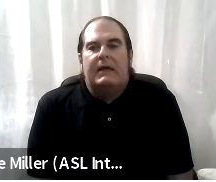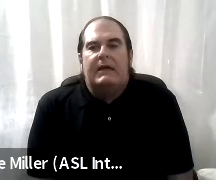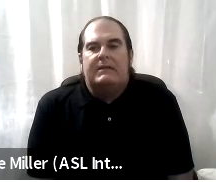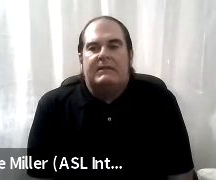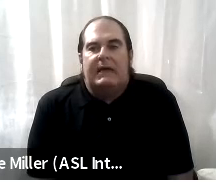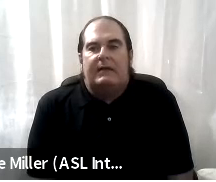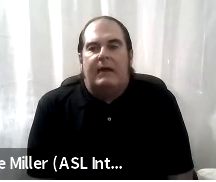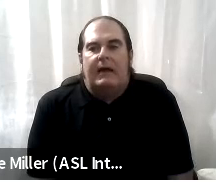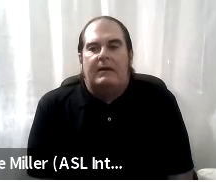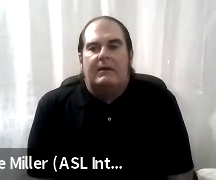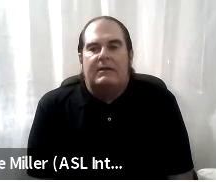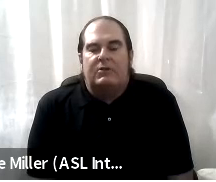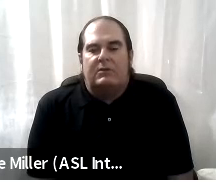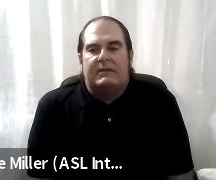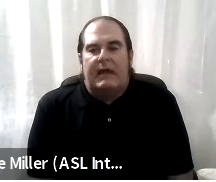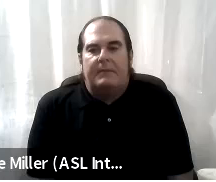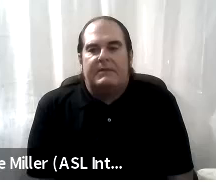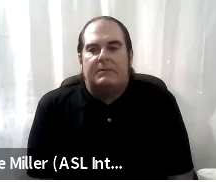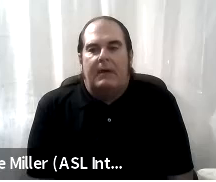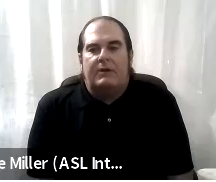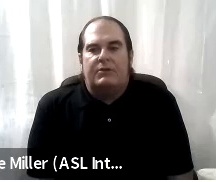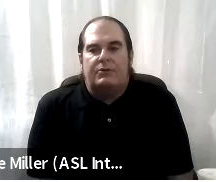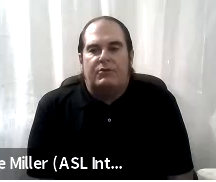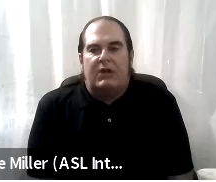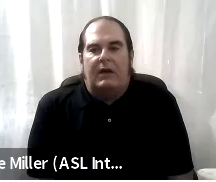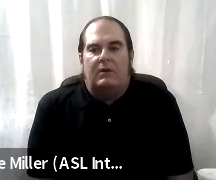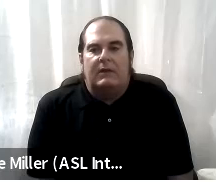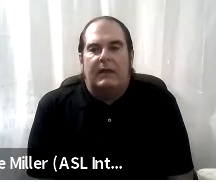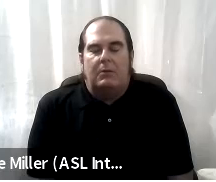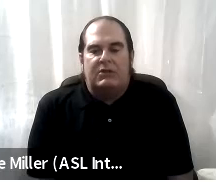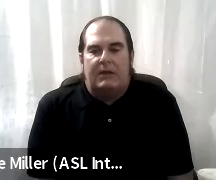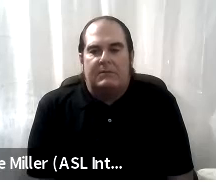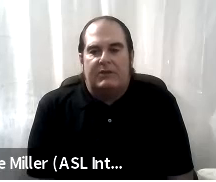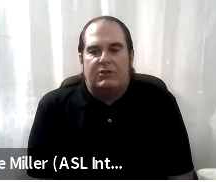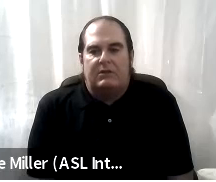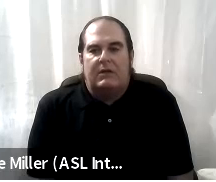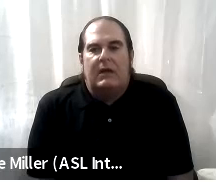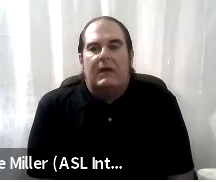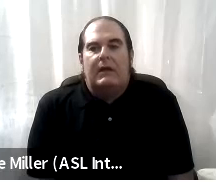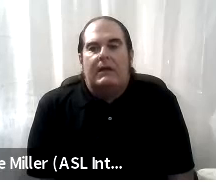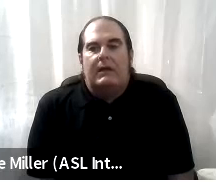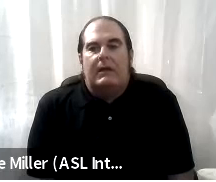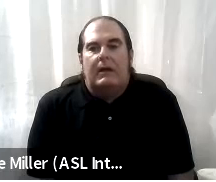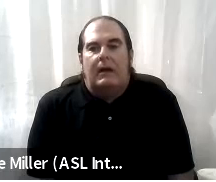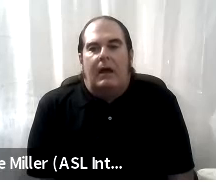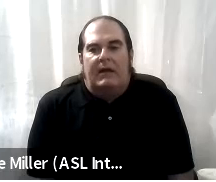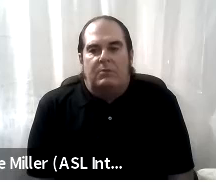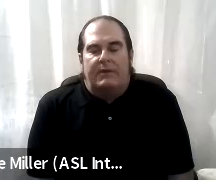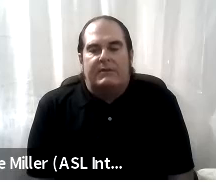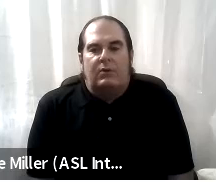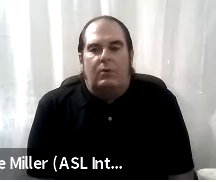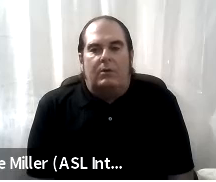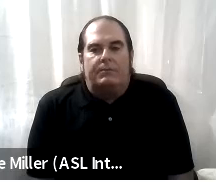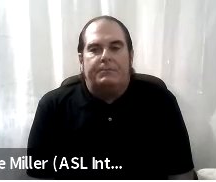families to take that additional steps to monitor your child and language acquisition aligned